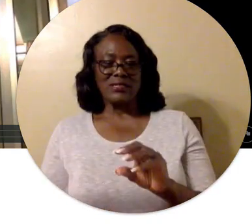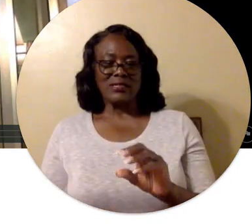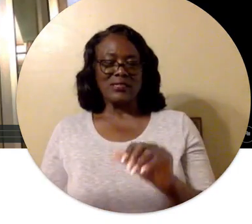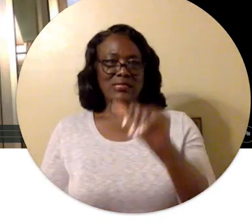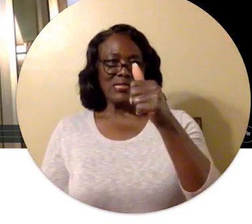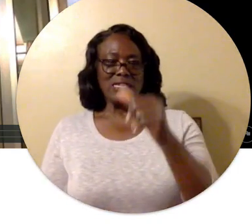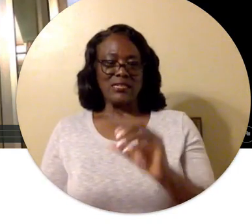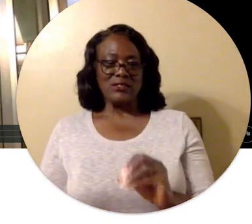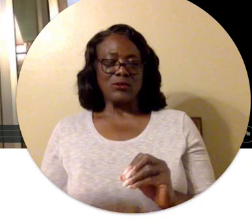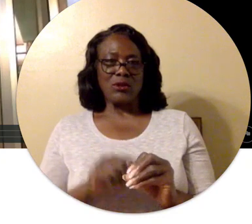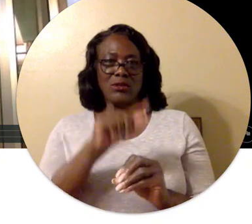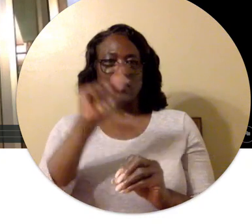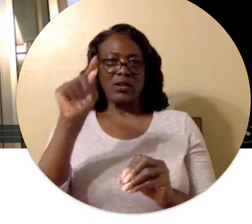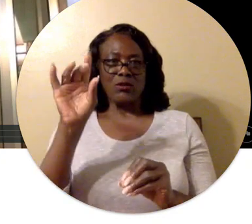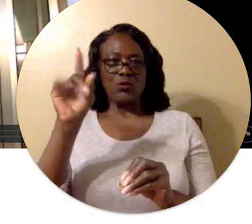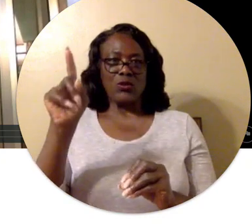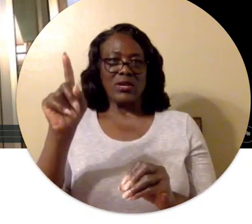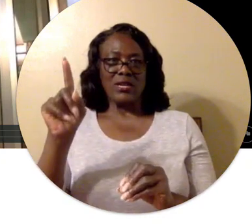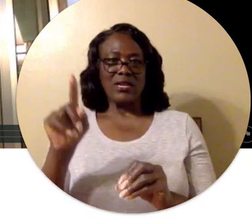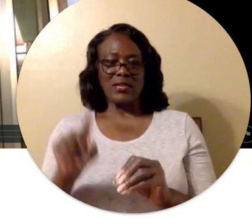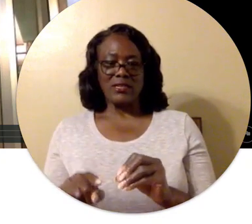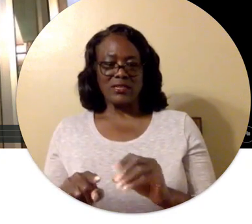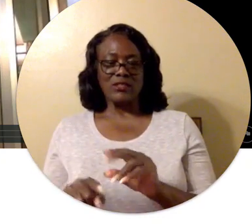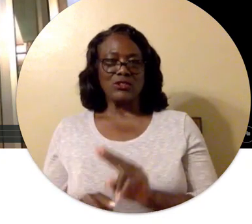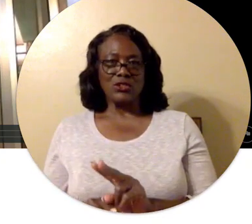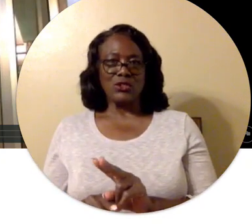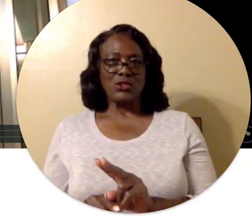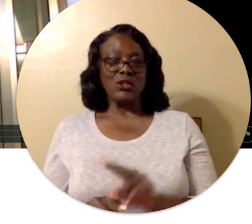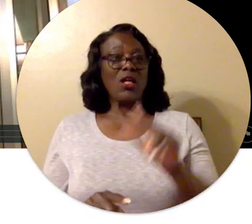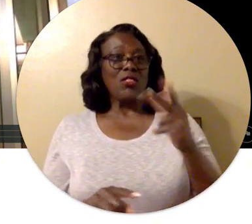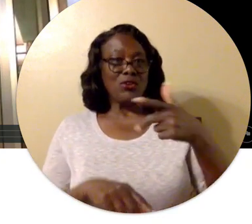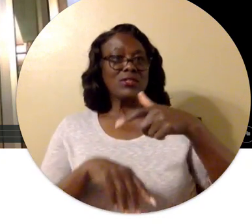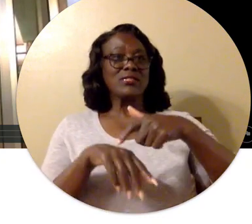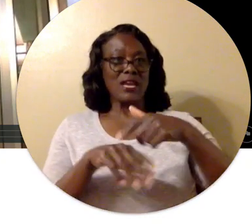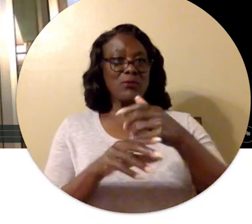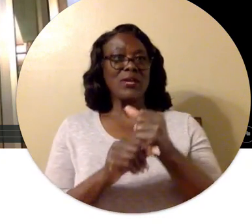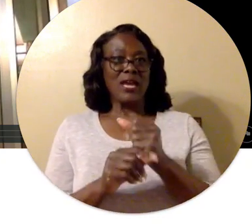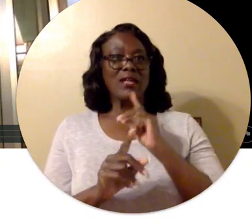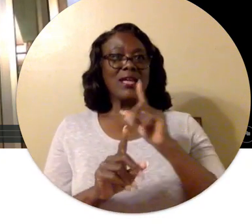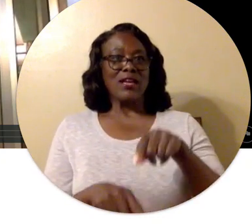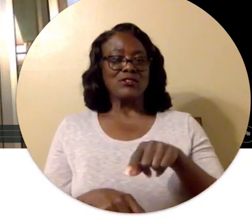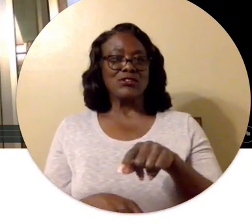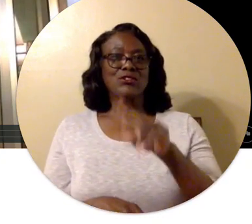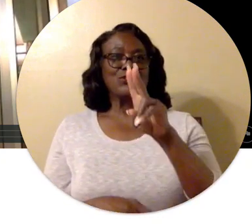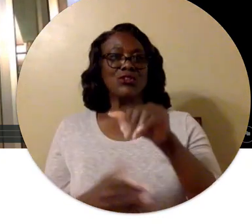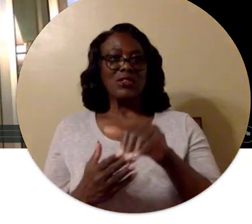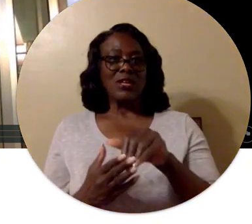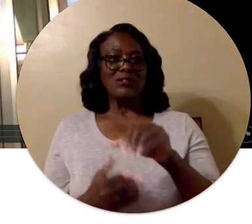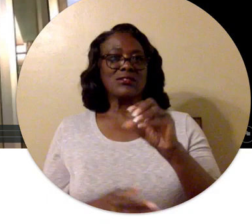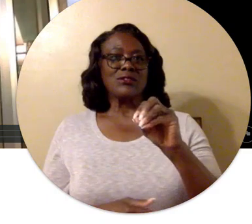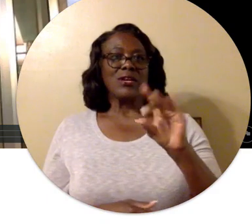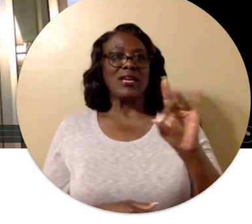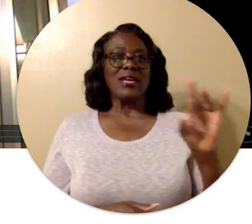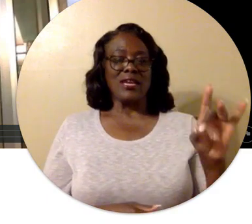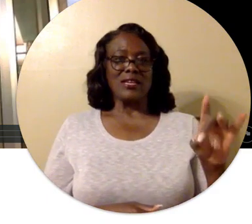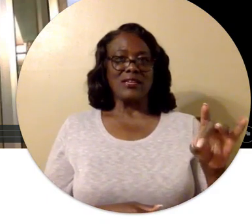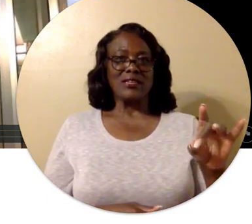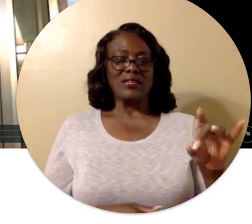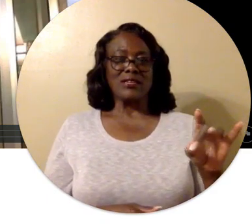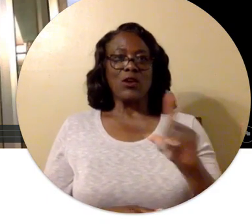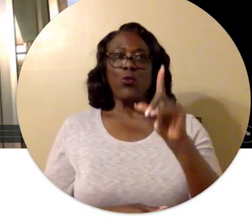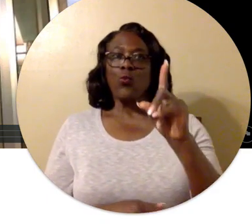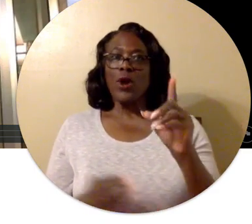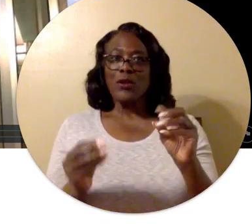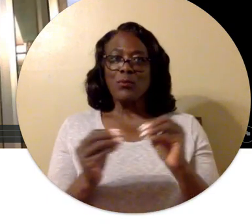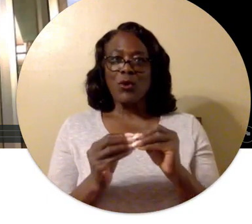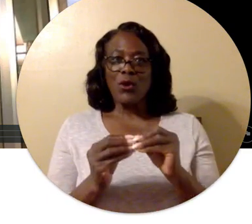1, and now I've got a 2. So, third time we've gotten 2,088, so we're right on track. All right, we got one more.